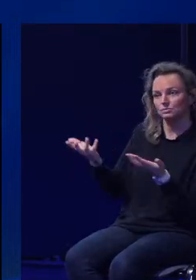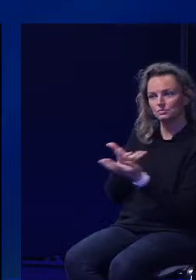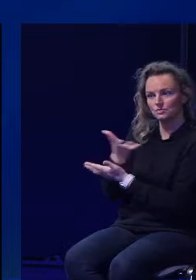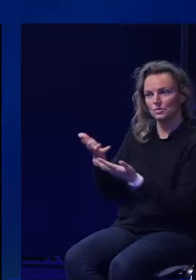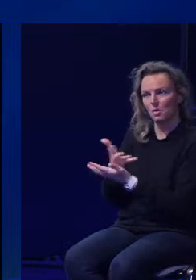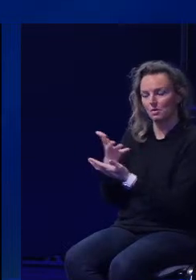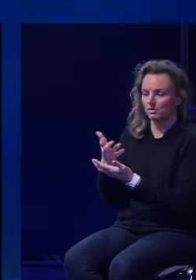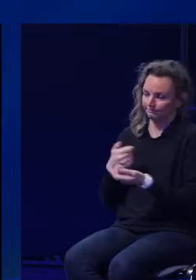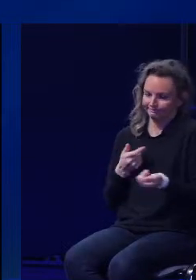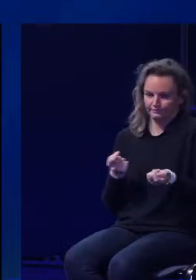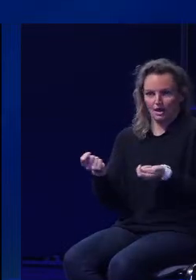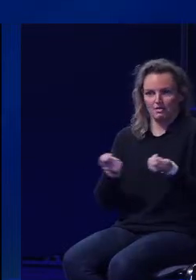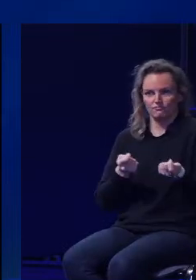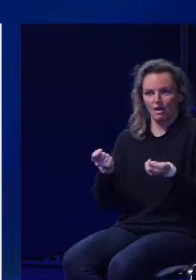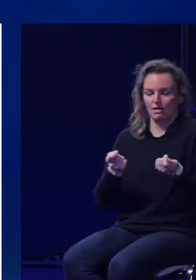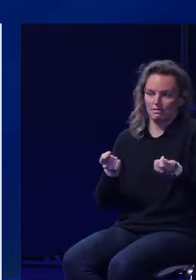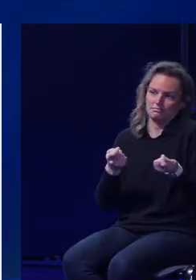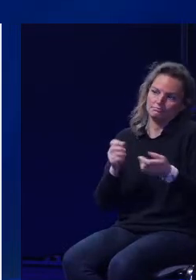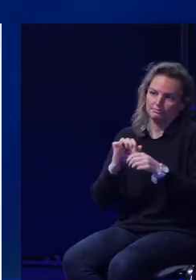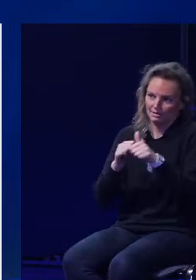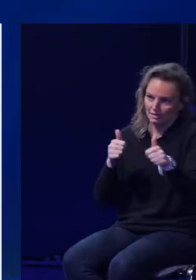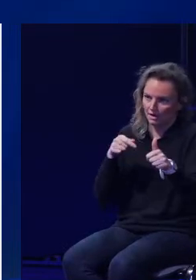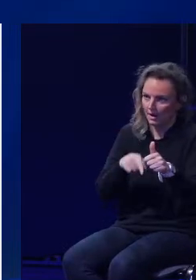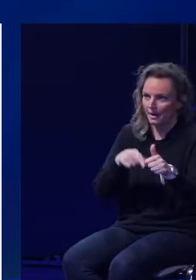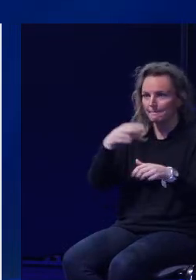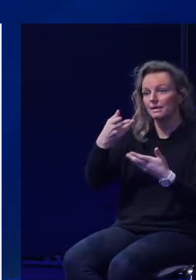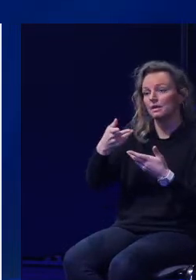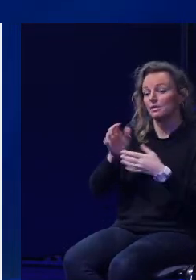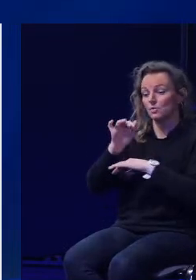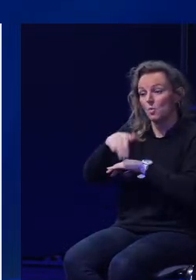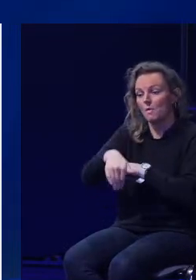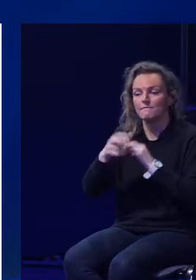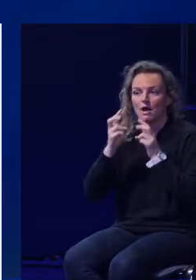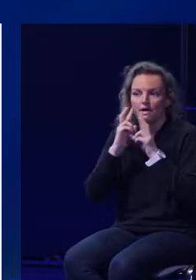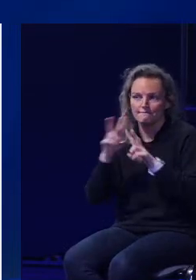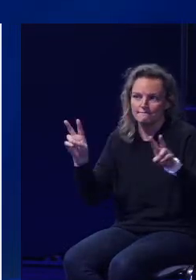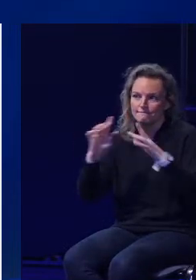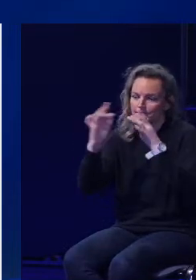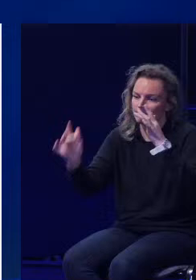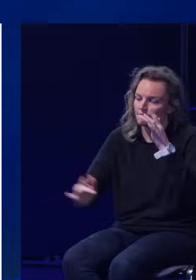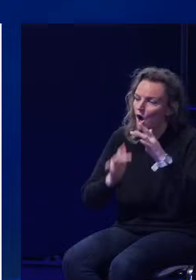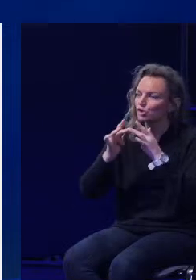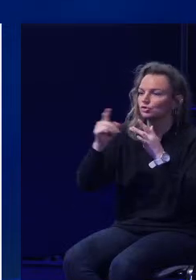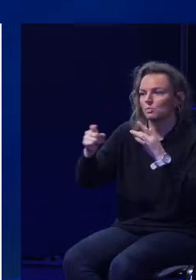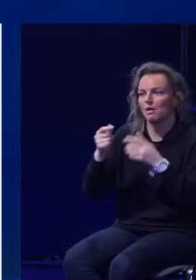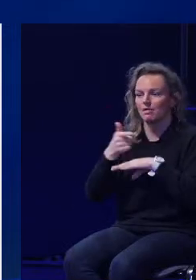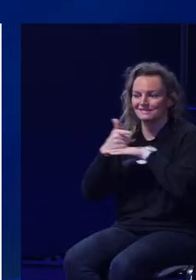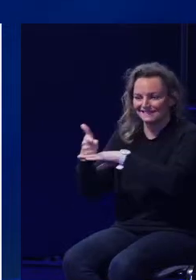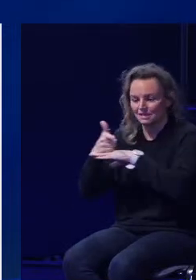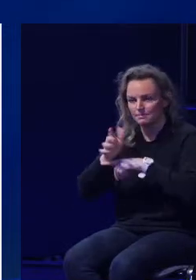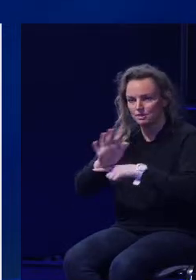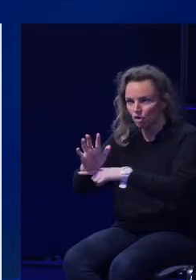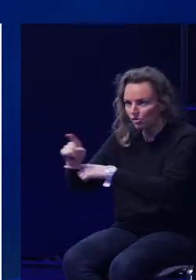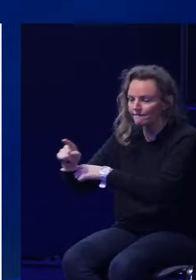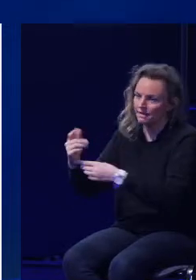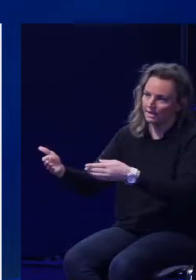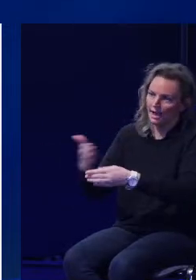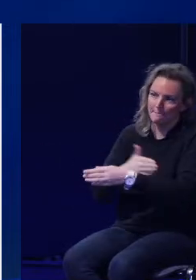called Radical about virtual cinematography, previs, and a few things like that. But